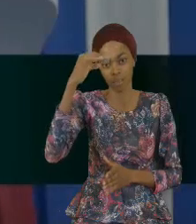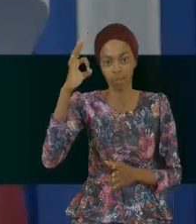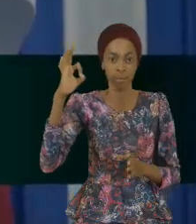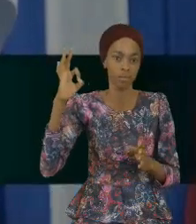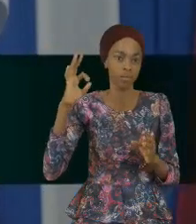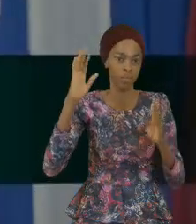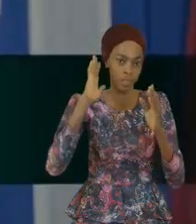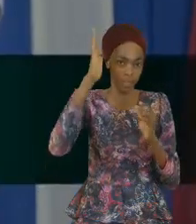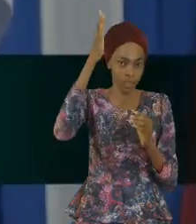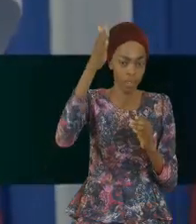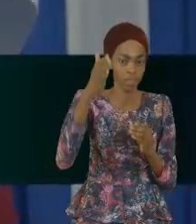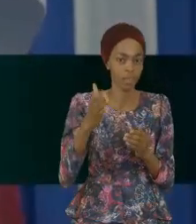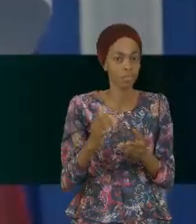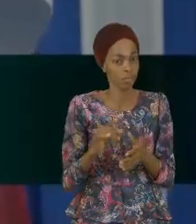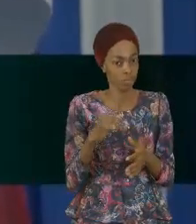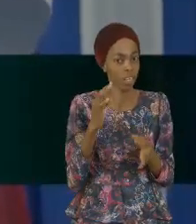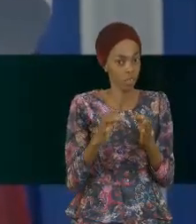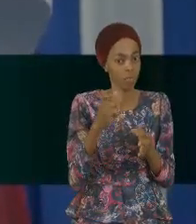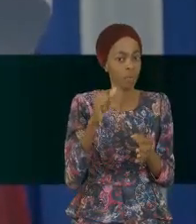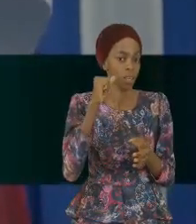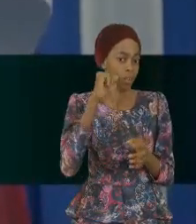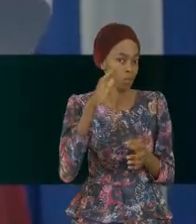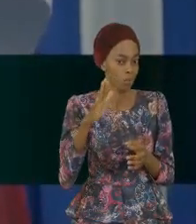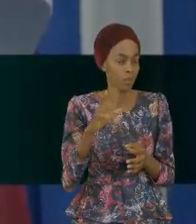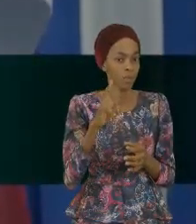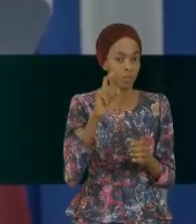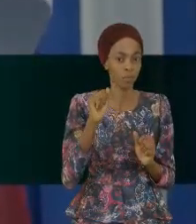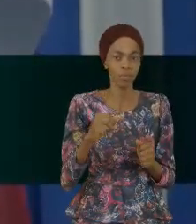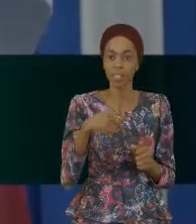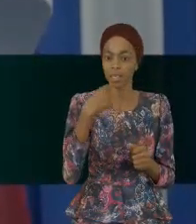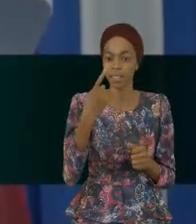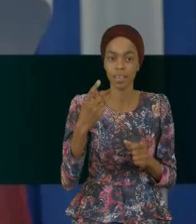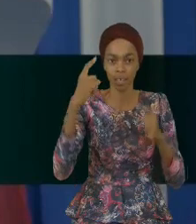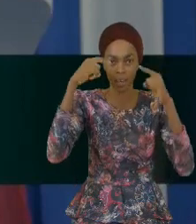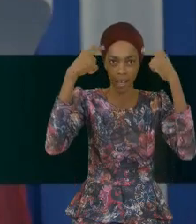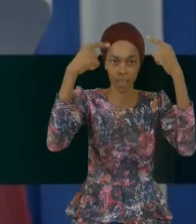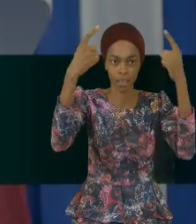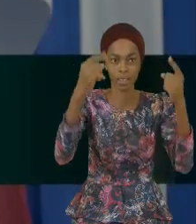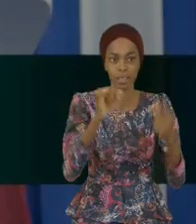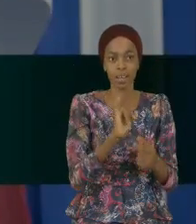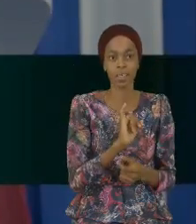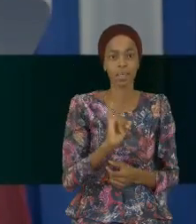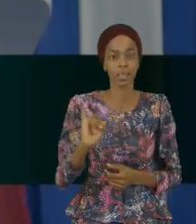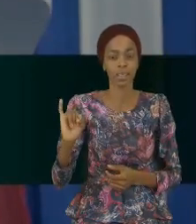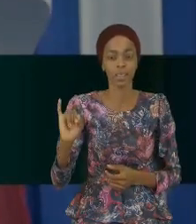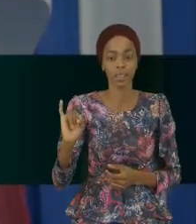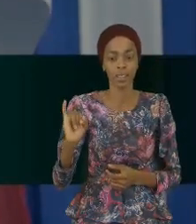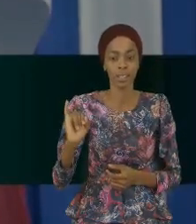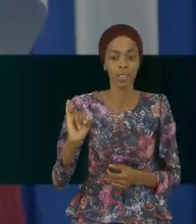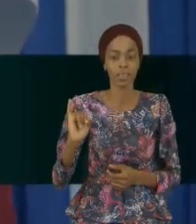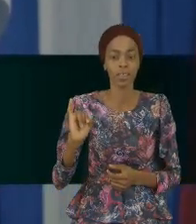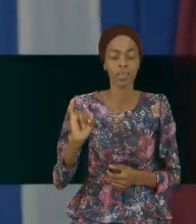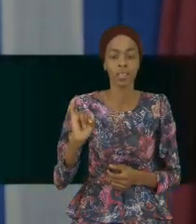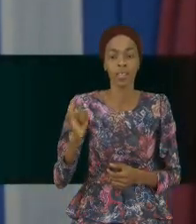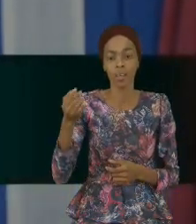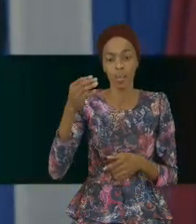you are a woman, you'll see an excelling minister, a daughter of destiny. We're going